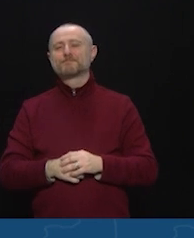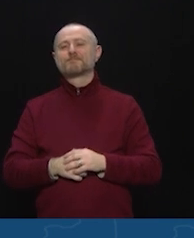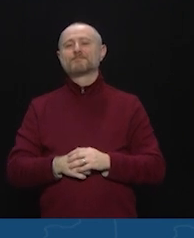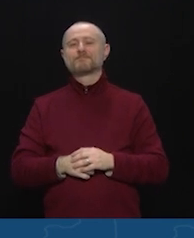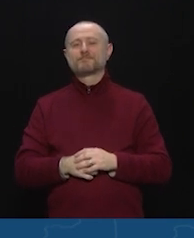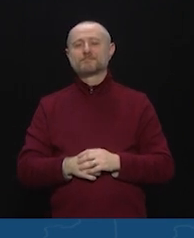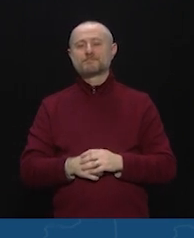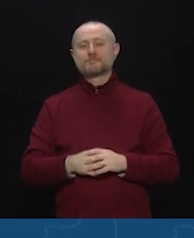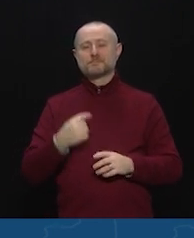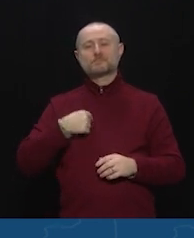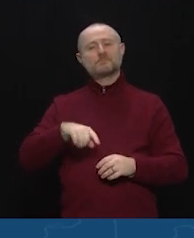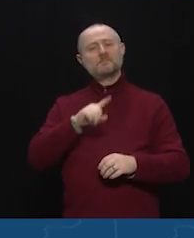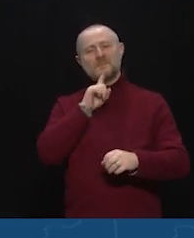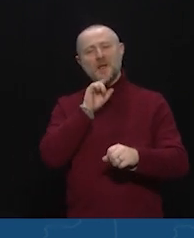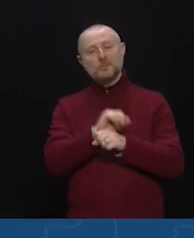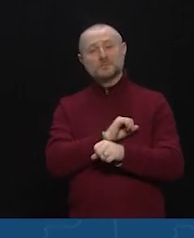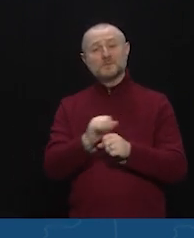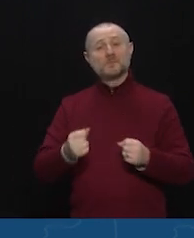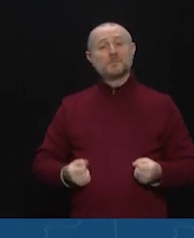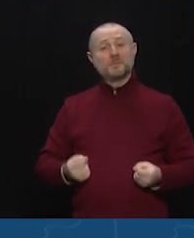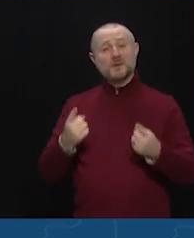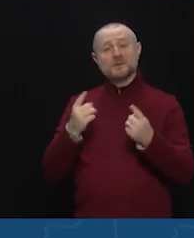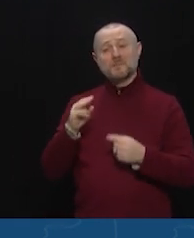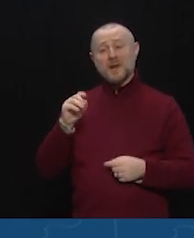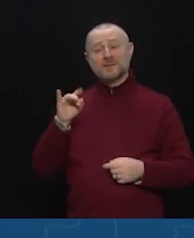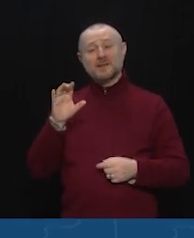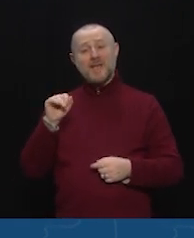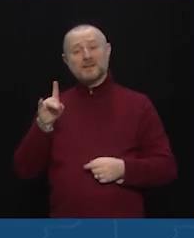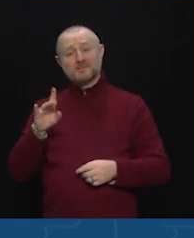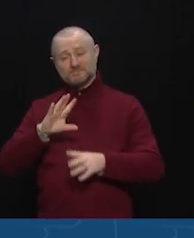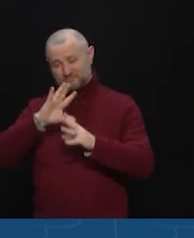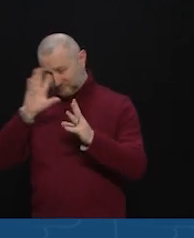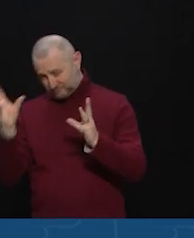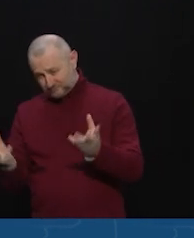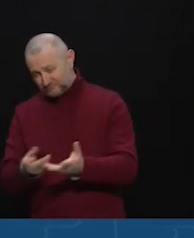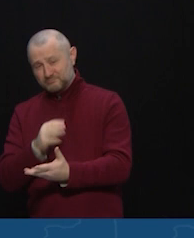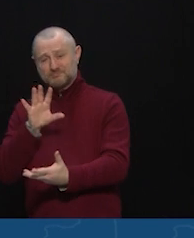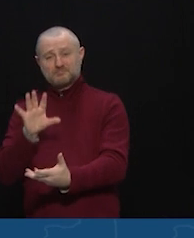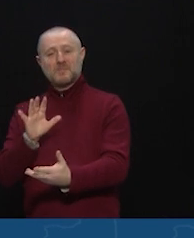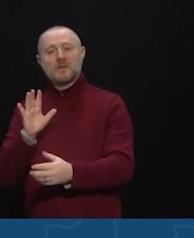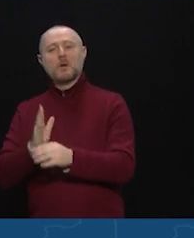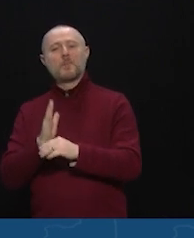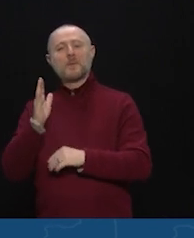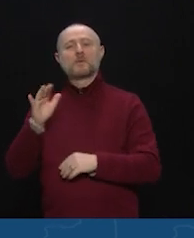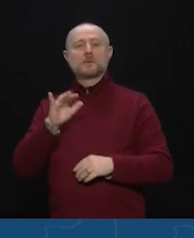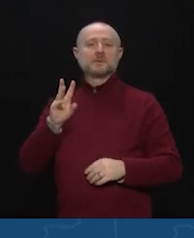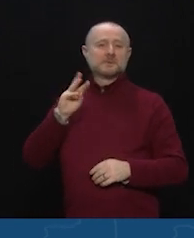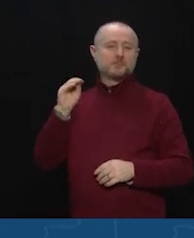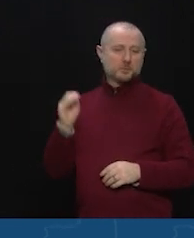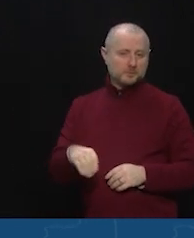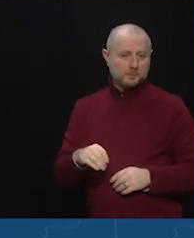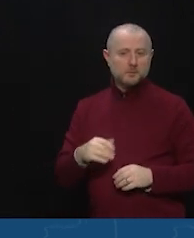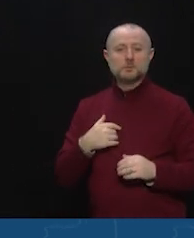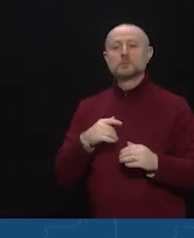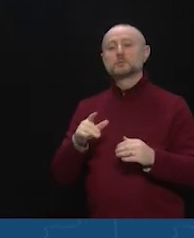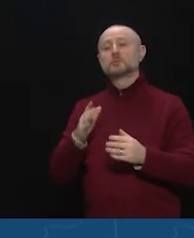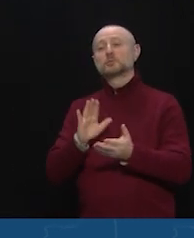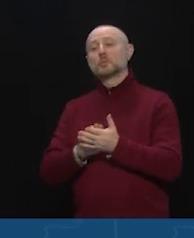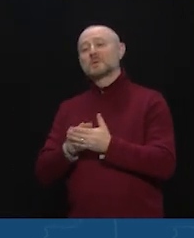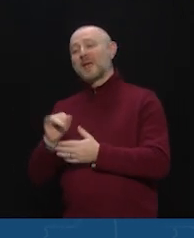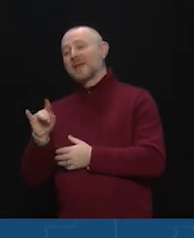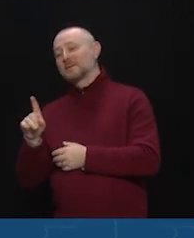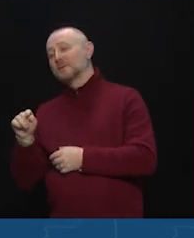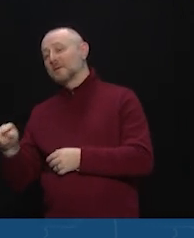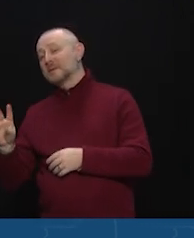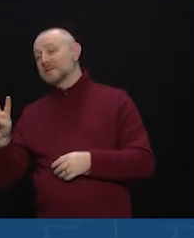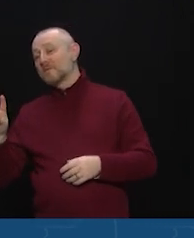Actual spending in Medicaid, all in, is actually over 6%. So school aid is 7.1% as a